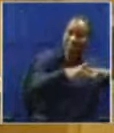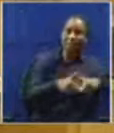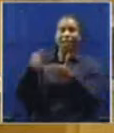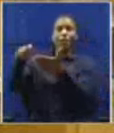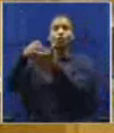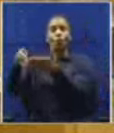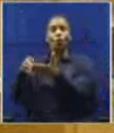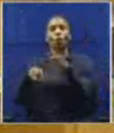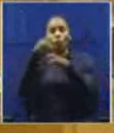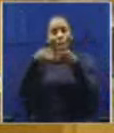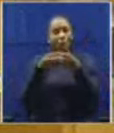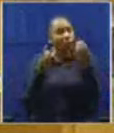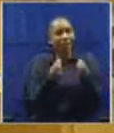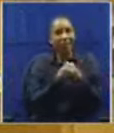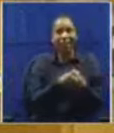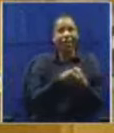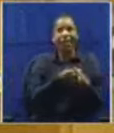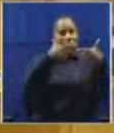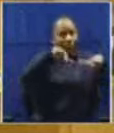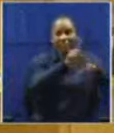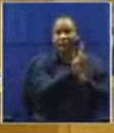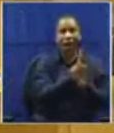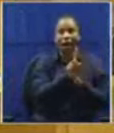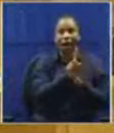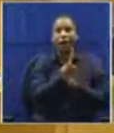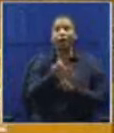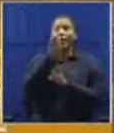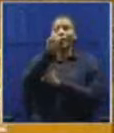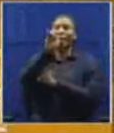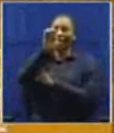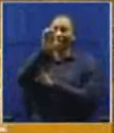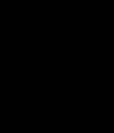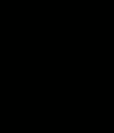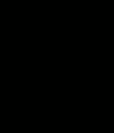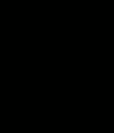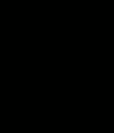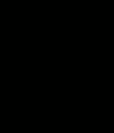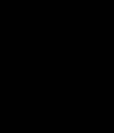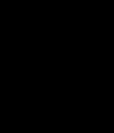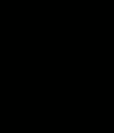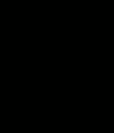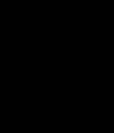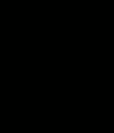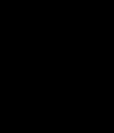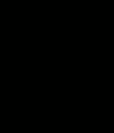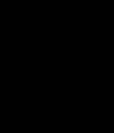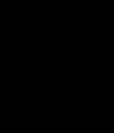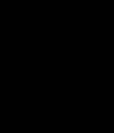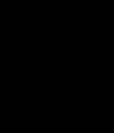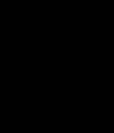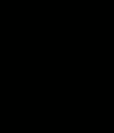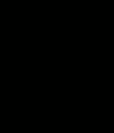Afrikaans. Honorable Malema. The stem can hate. Honorable Malema.